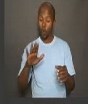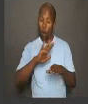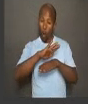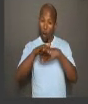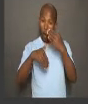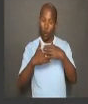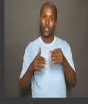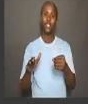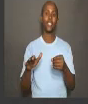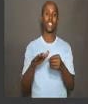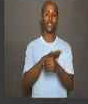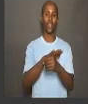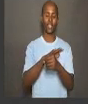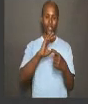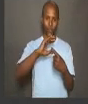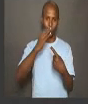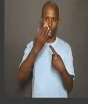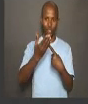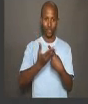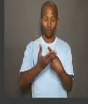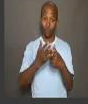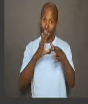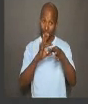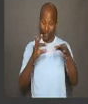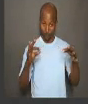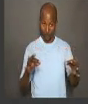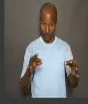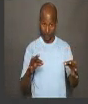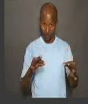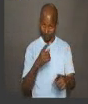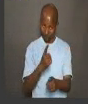all satisfy the conditions of the statement.